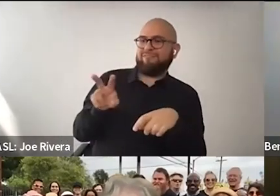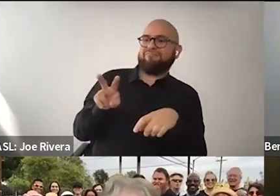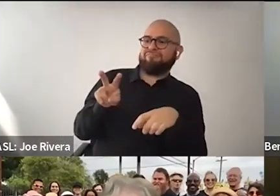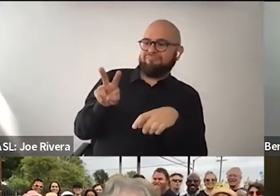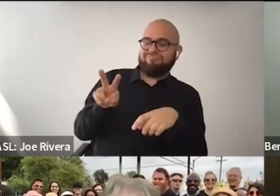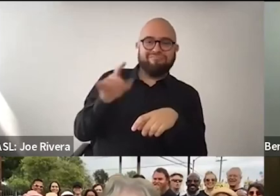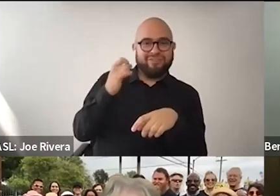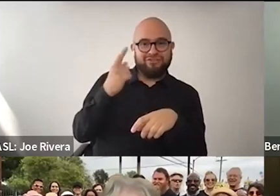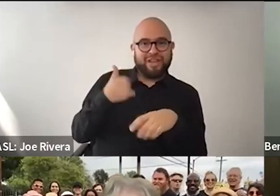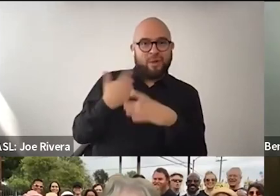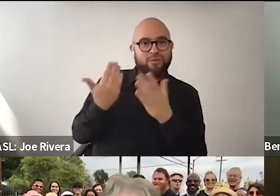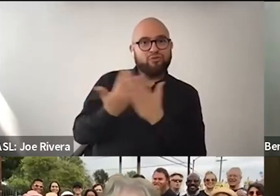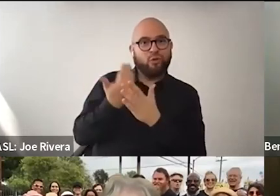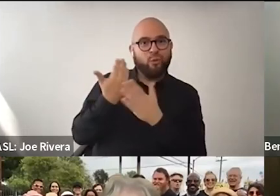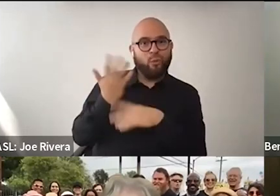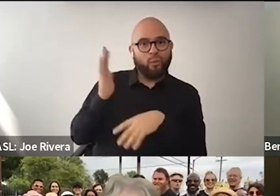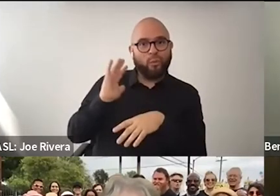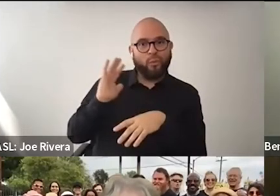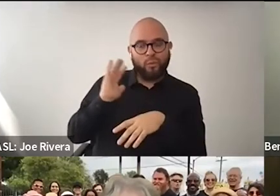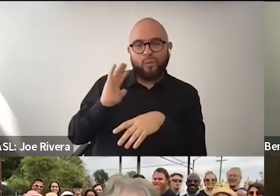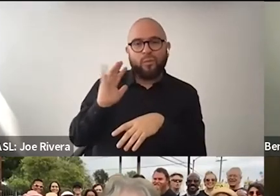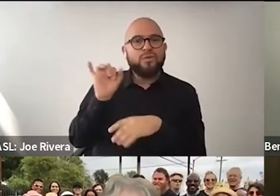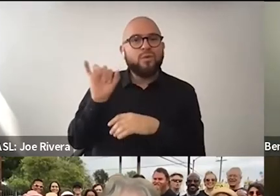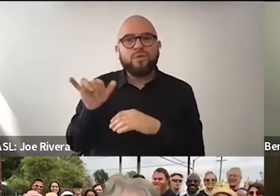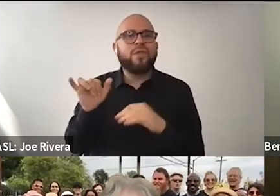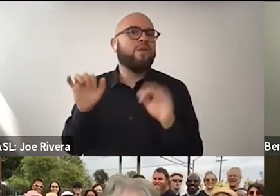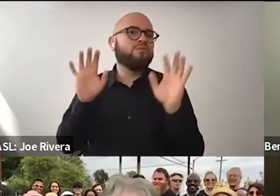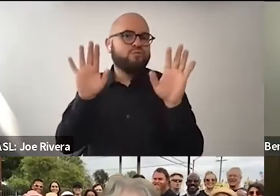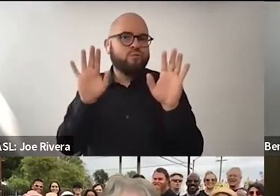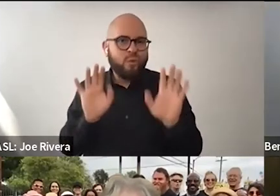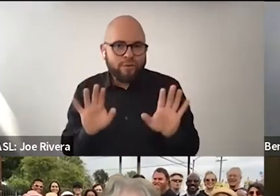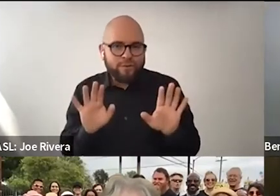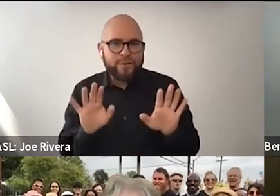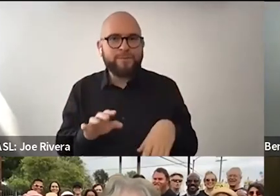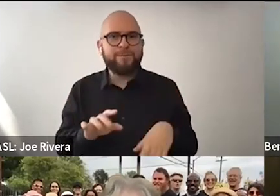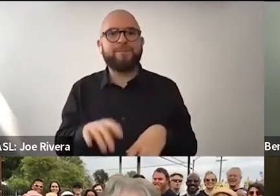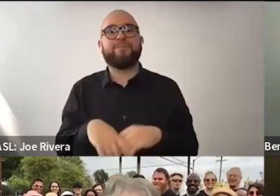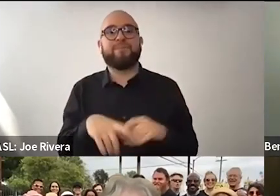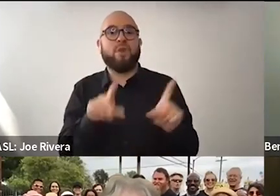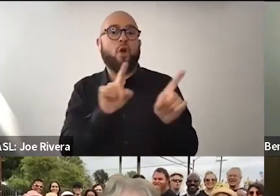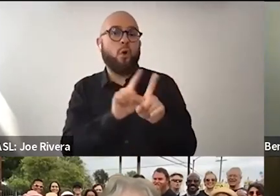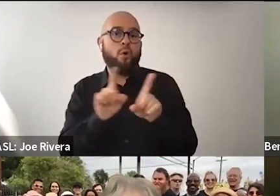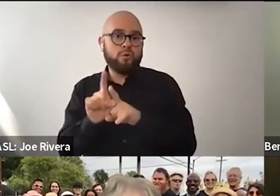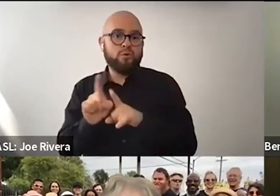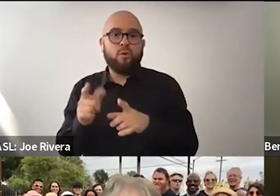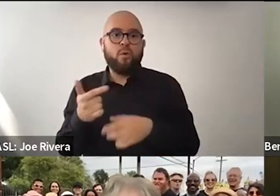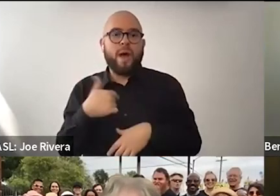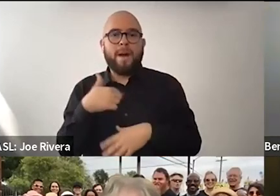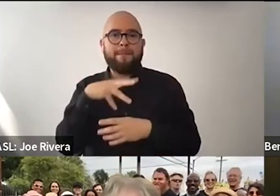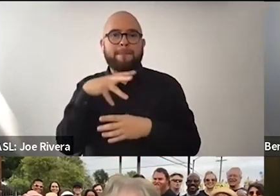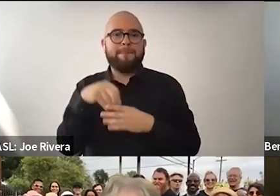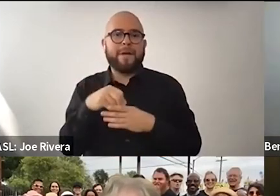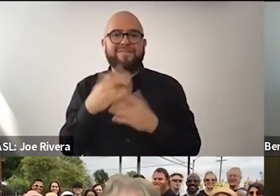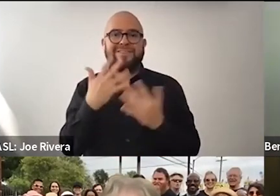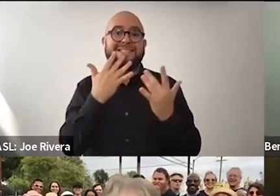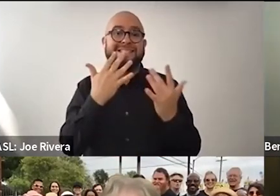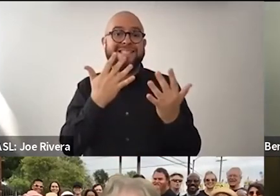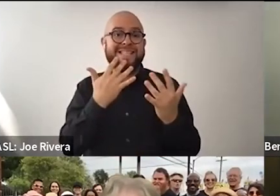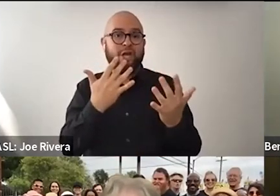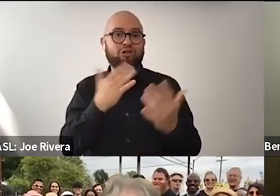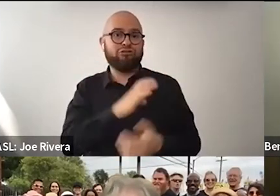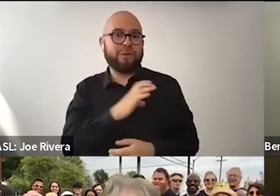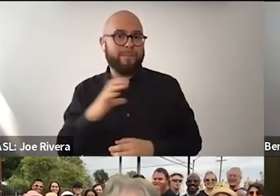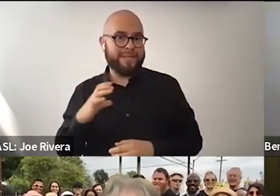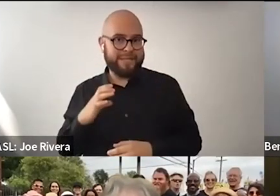that was wonderful. Also, I sit on the singers committee, and I'm the head of the committee